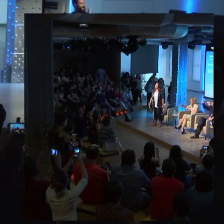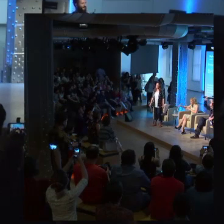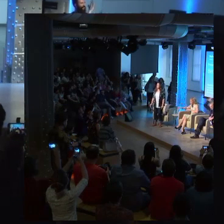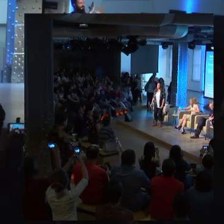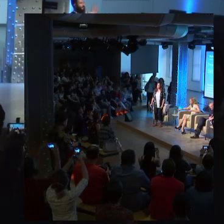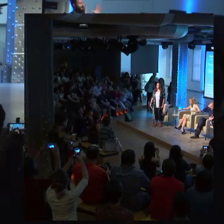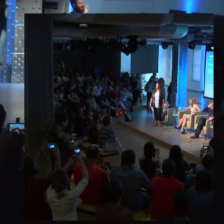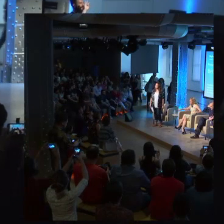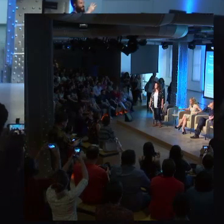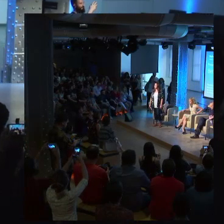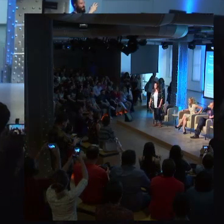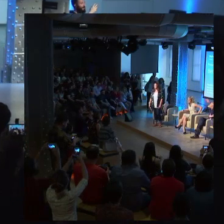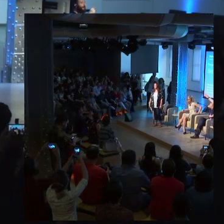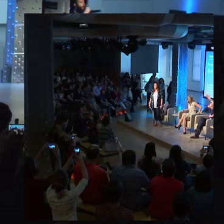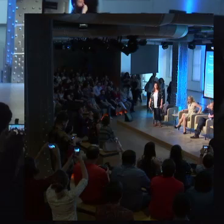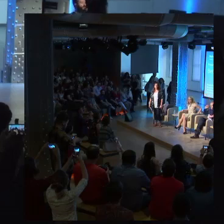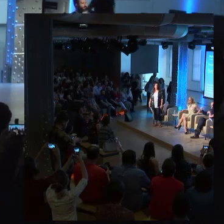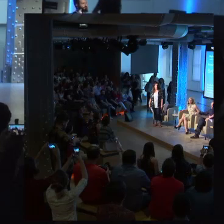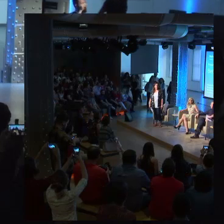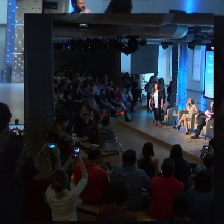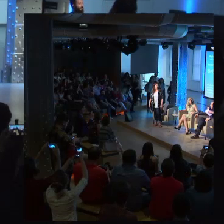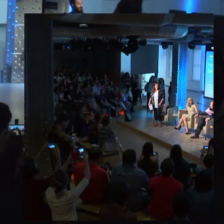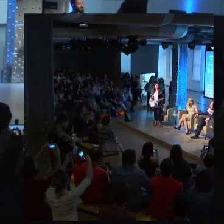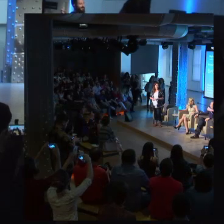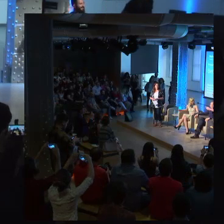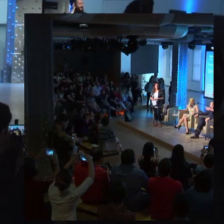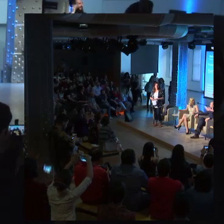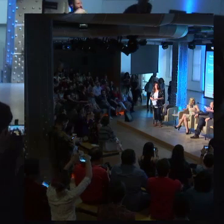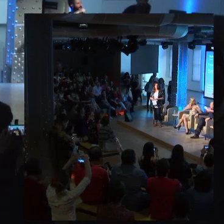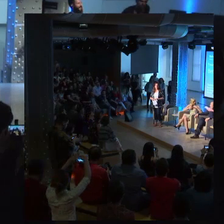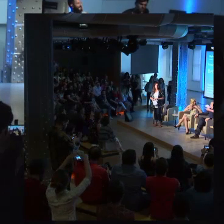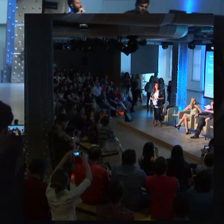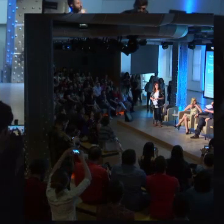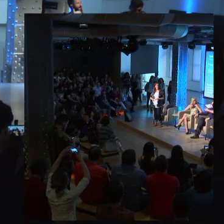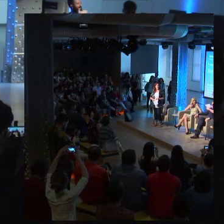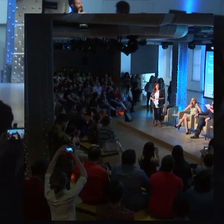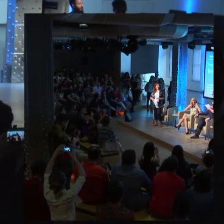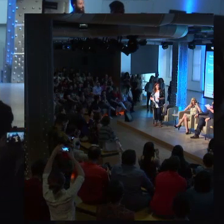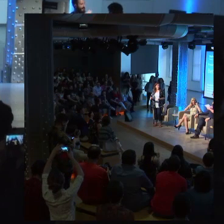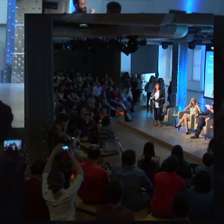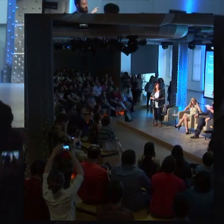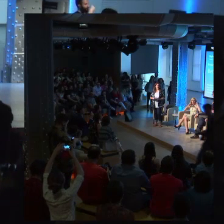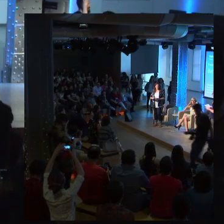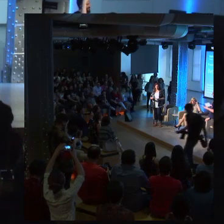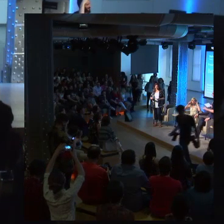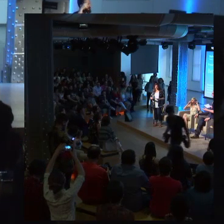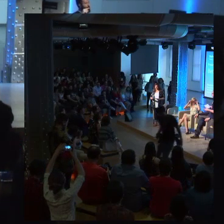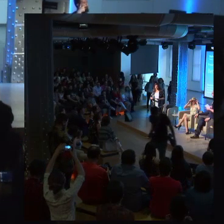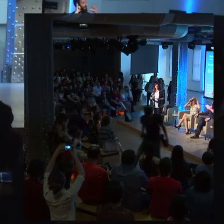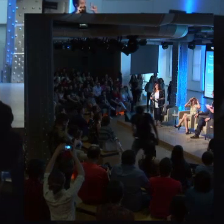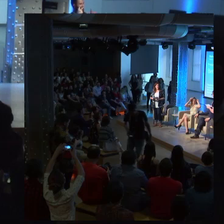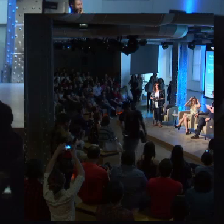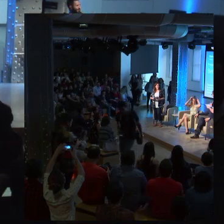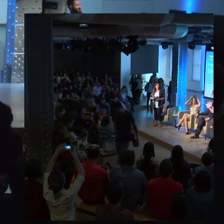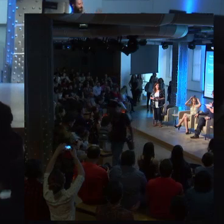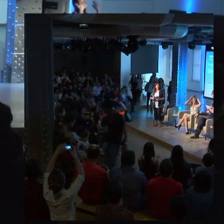are in Telefónica Movistar Plus Foundation. She's Mariló, García, Alberto, Rhea.